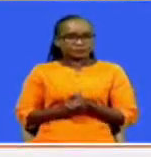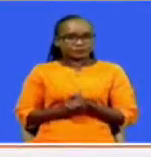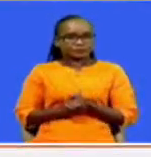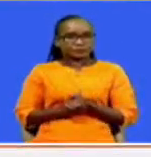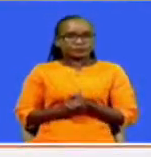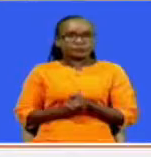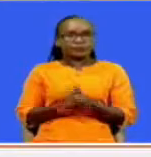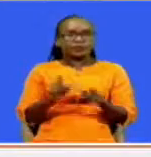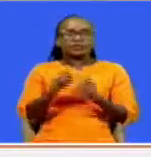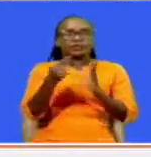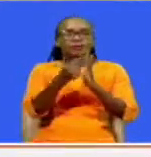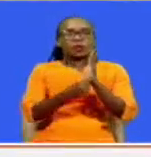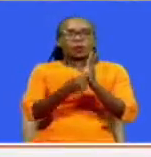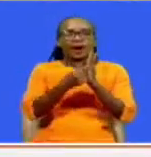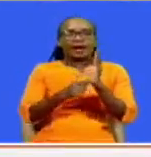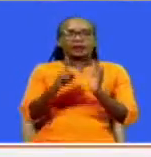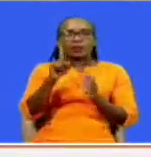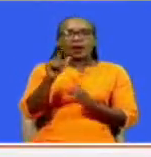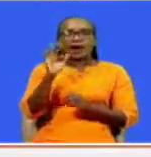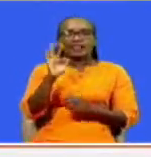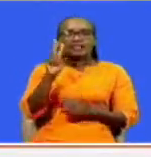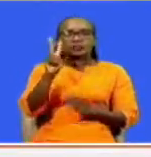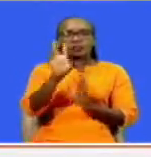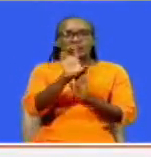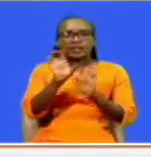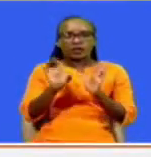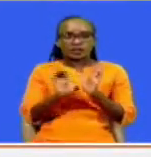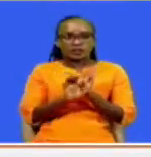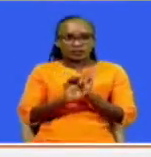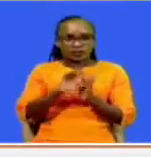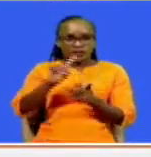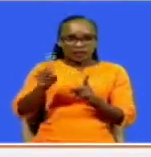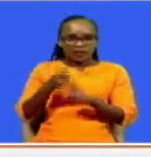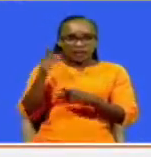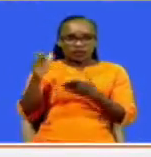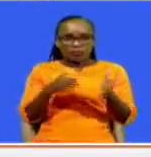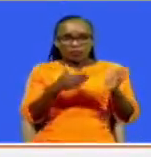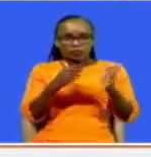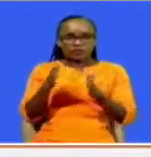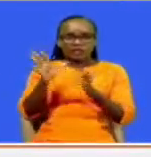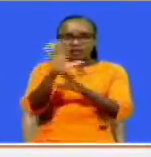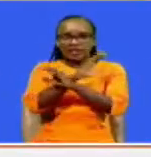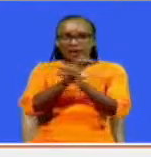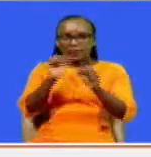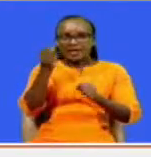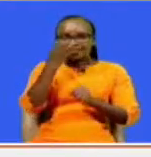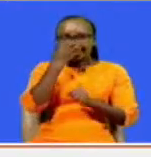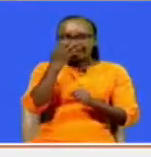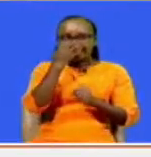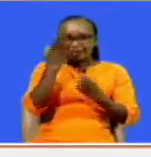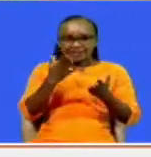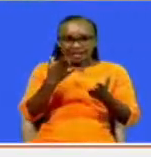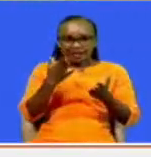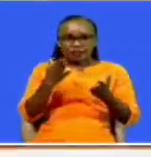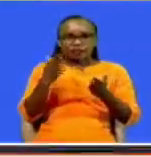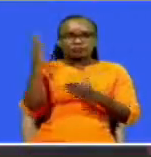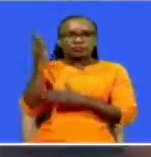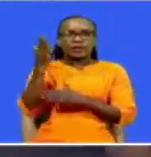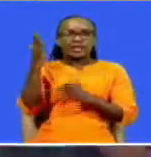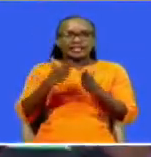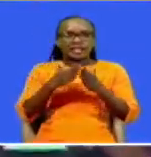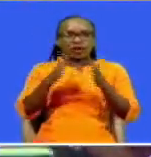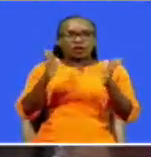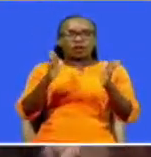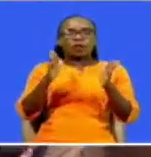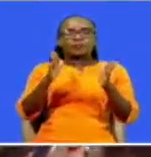As per Article 132 of the Constitution, it was the first opportunity for President William Ruto to address the opening